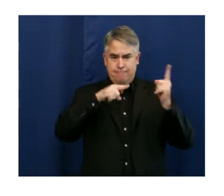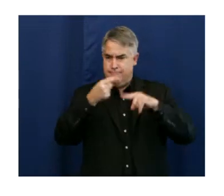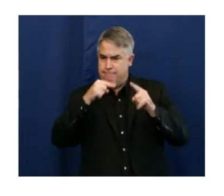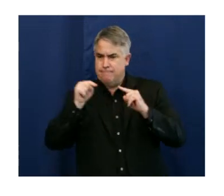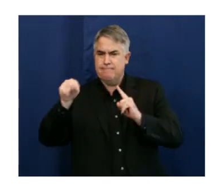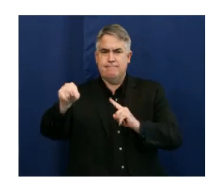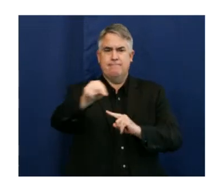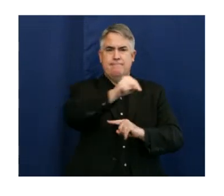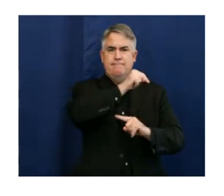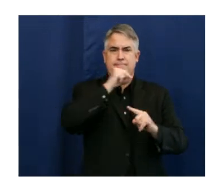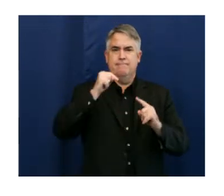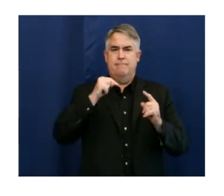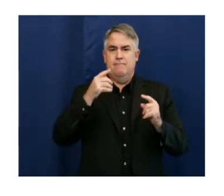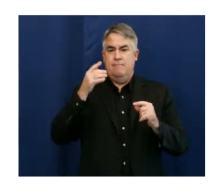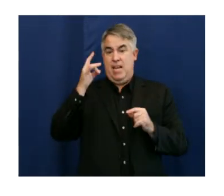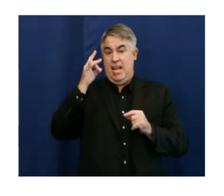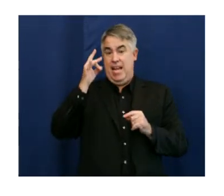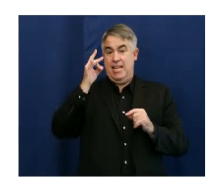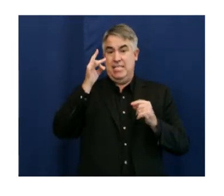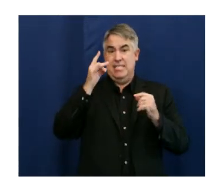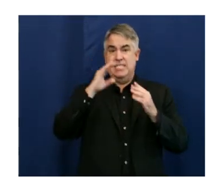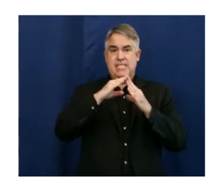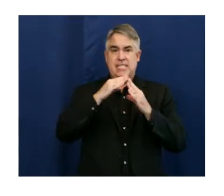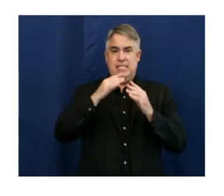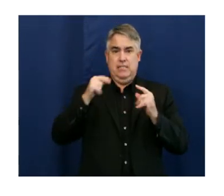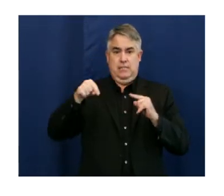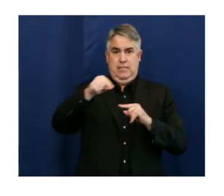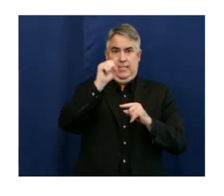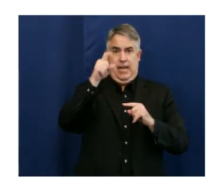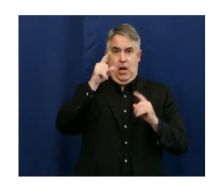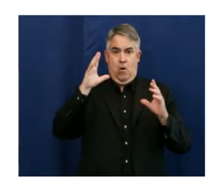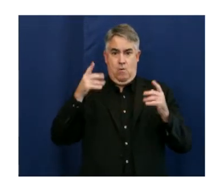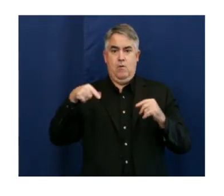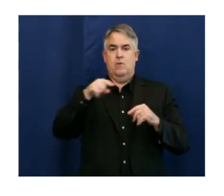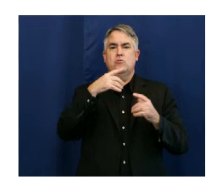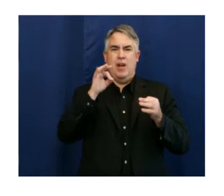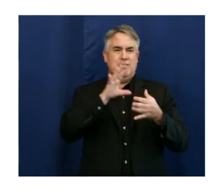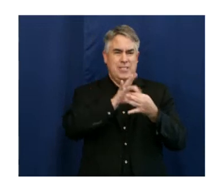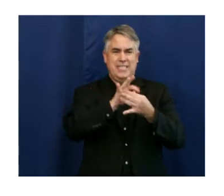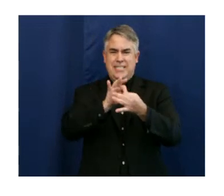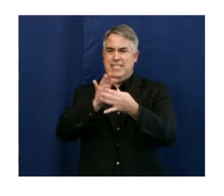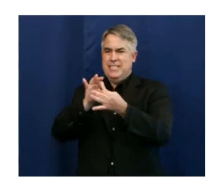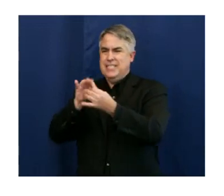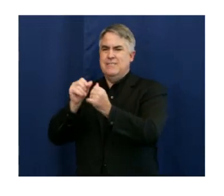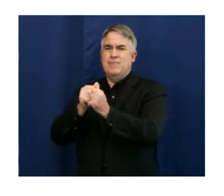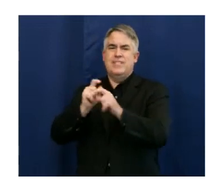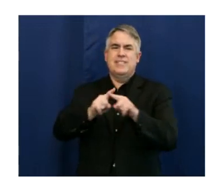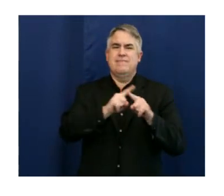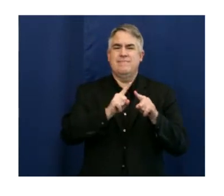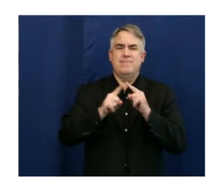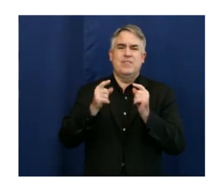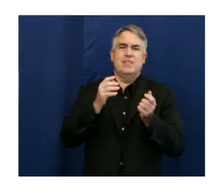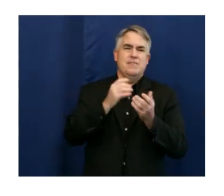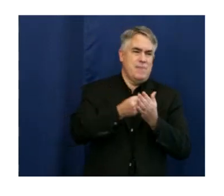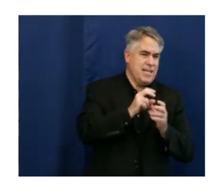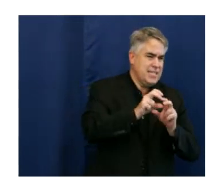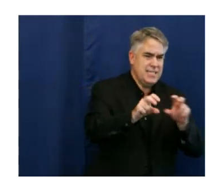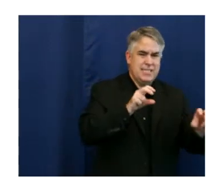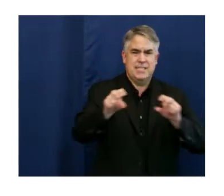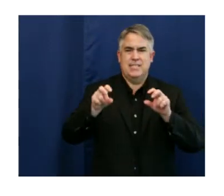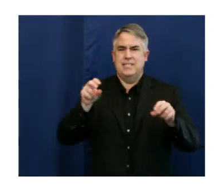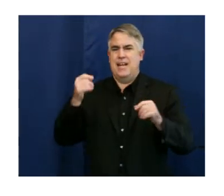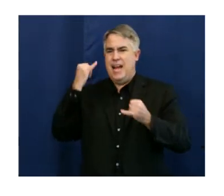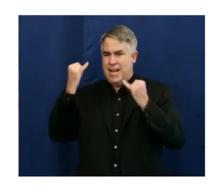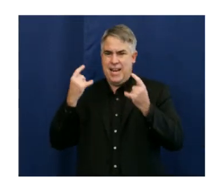now where the city might have a location. They might be able to provide a little bit of staffing help. We can provide some funds, some technical assistance, and stand up